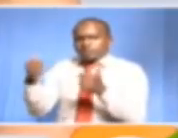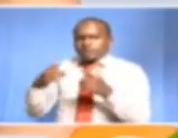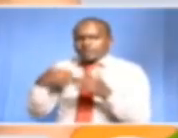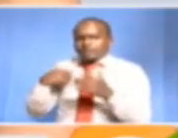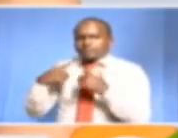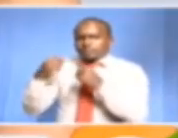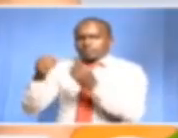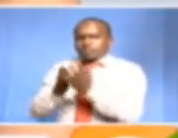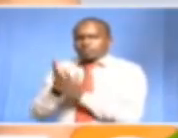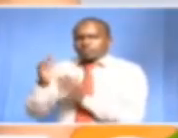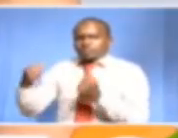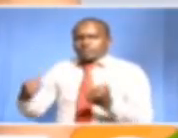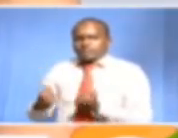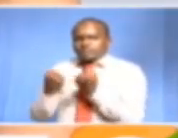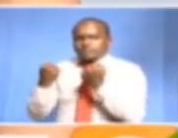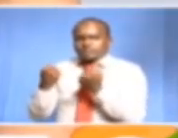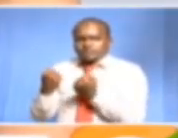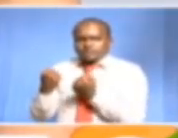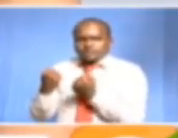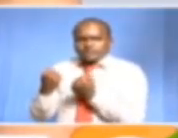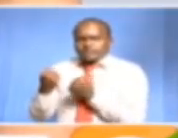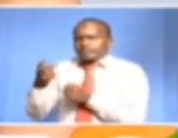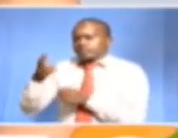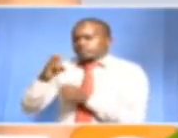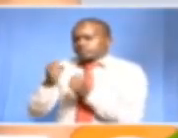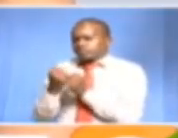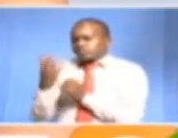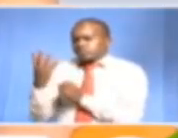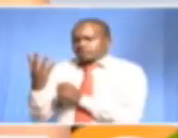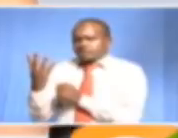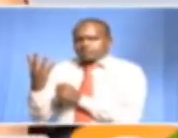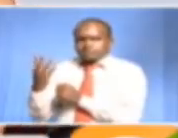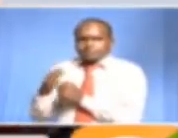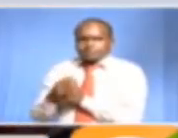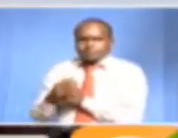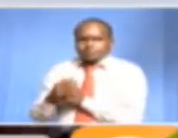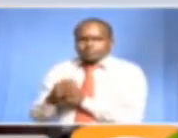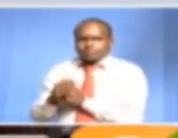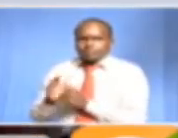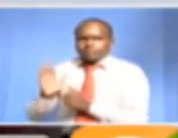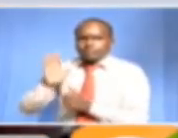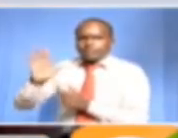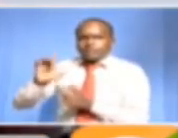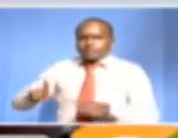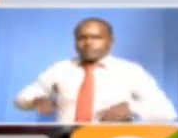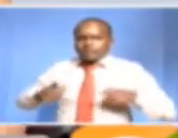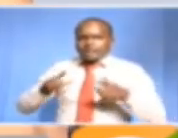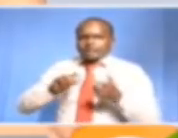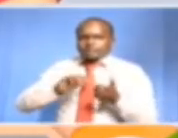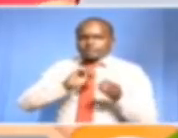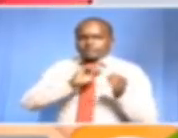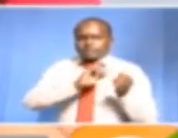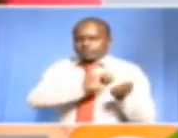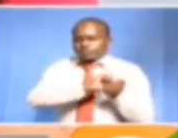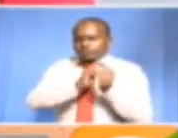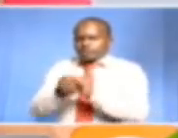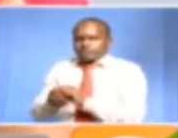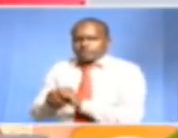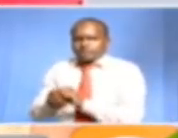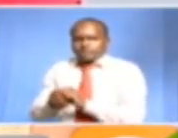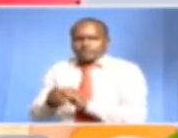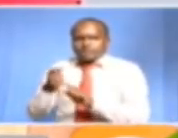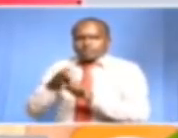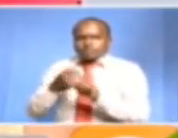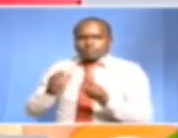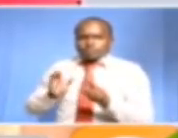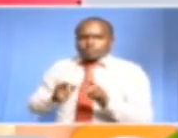tragic accident in March 2014, and your life shifted. You went from being the women rep